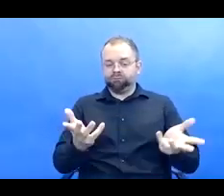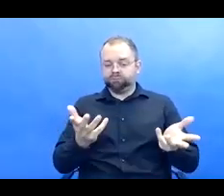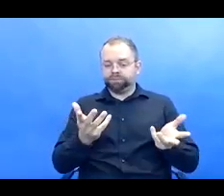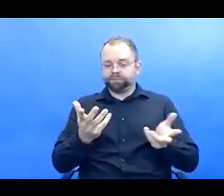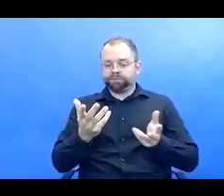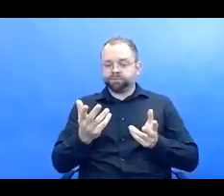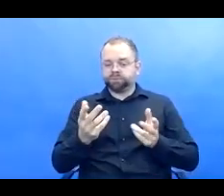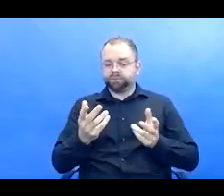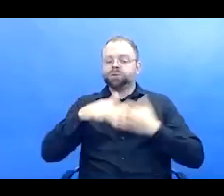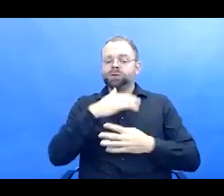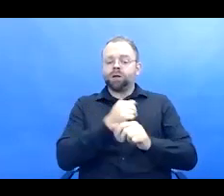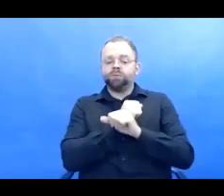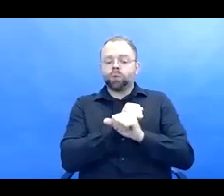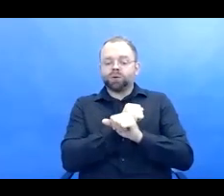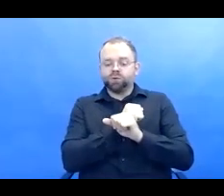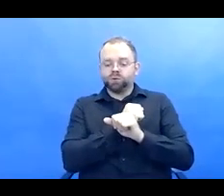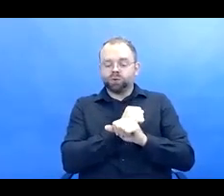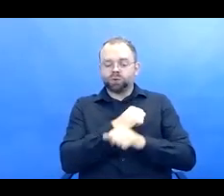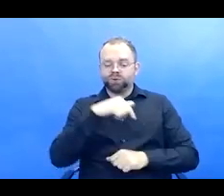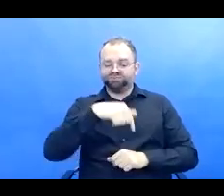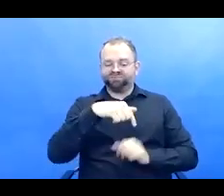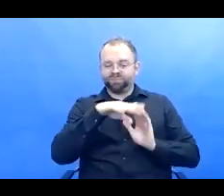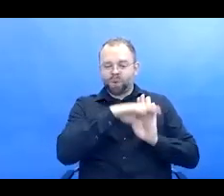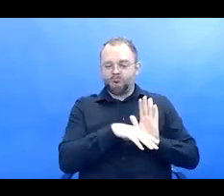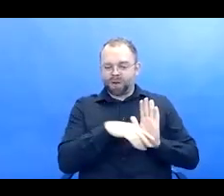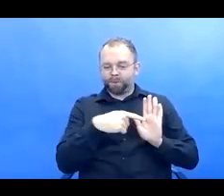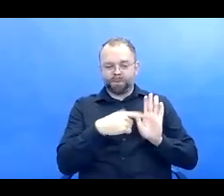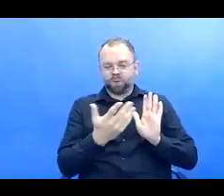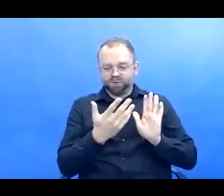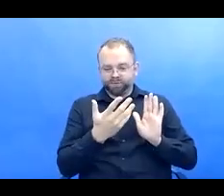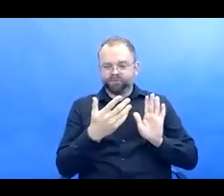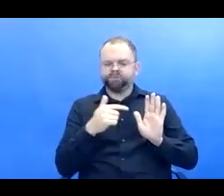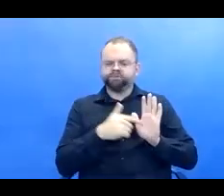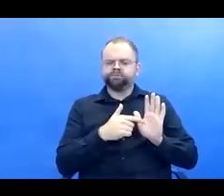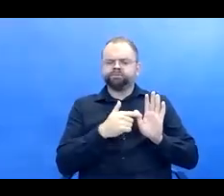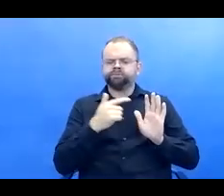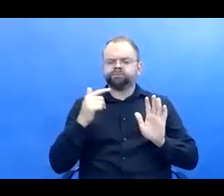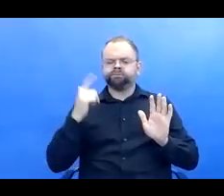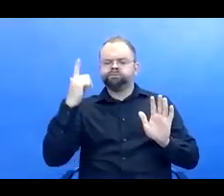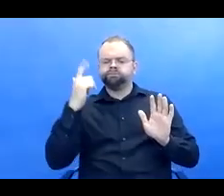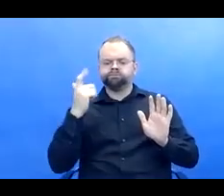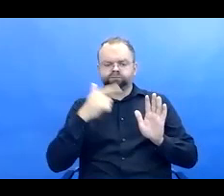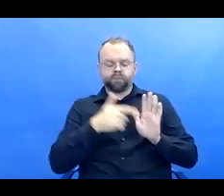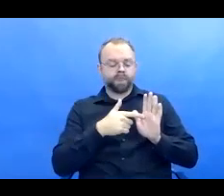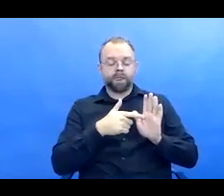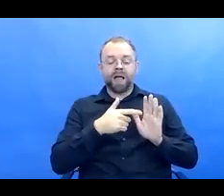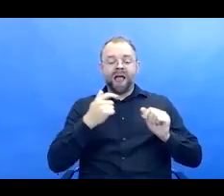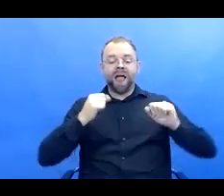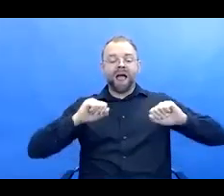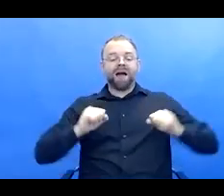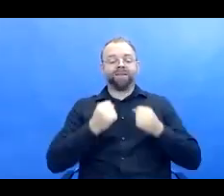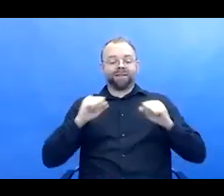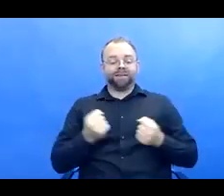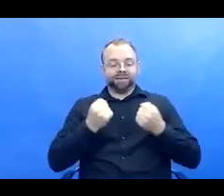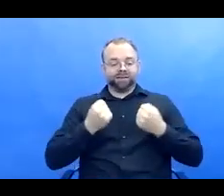already taken place, support to DPOs and others. But two elements that are, I think, particularly relevant for the